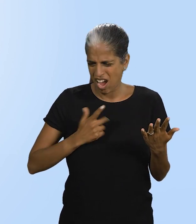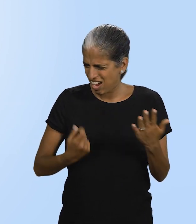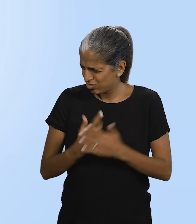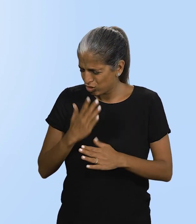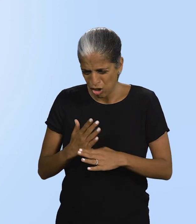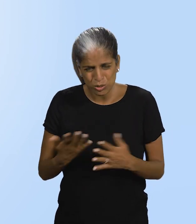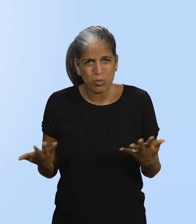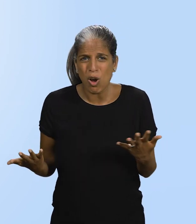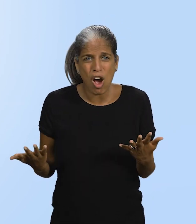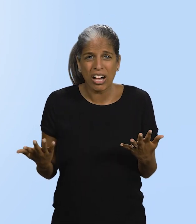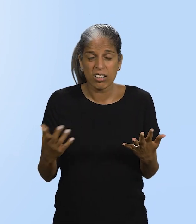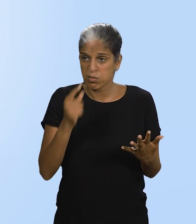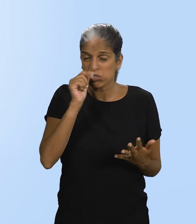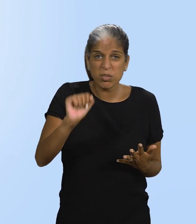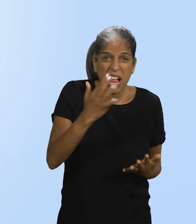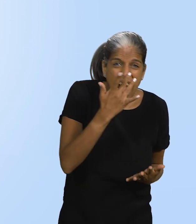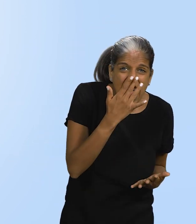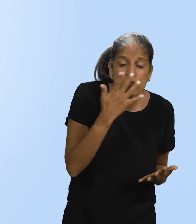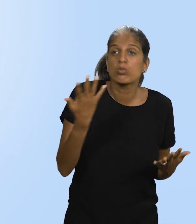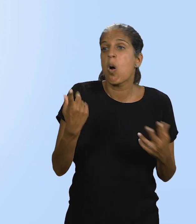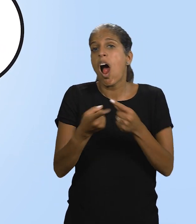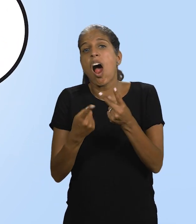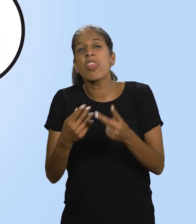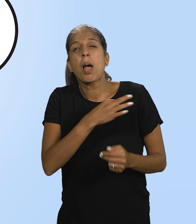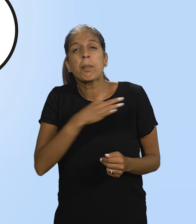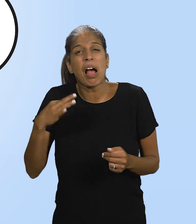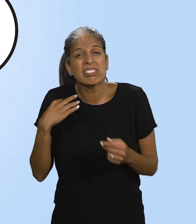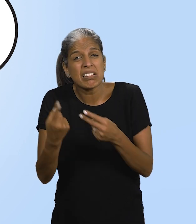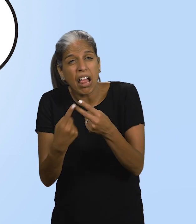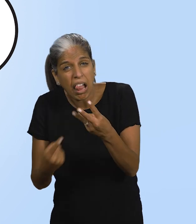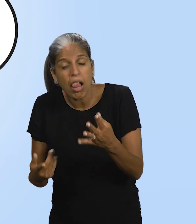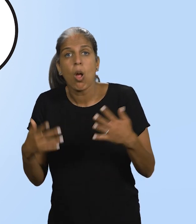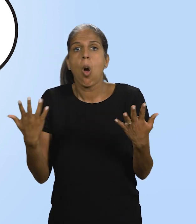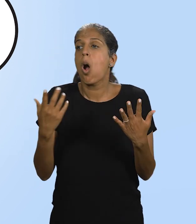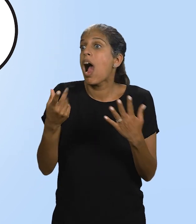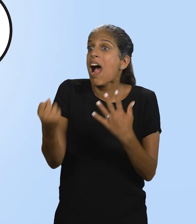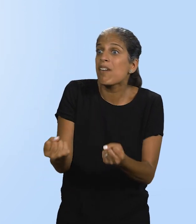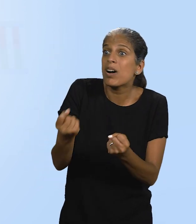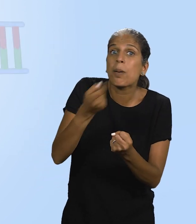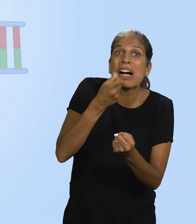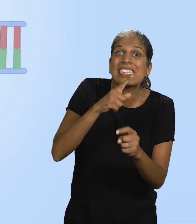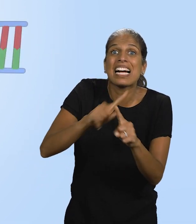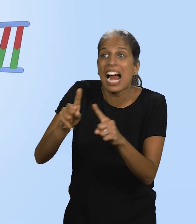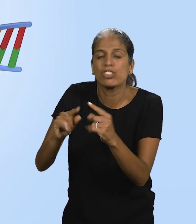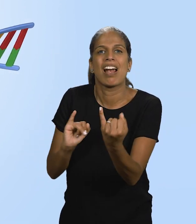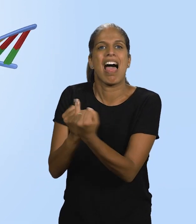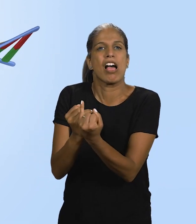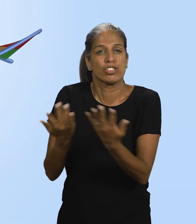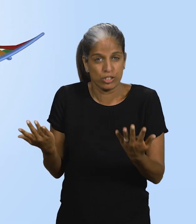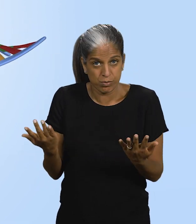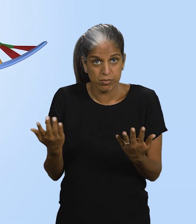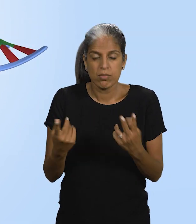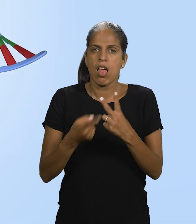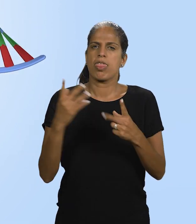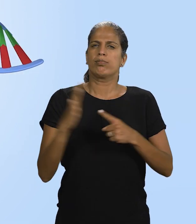planned. A person's age, their other medical issues, and other medicines all play a role. Another important reason